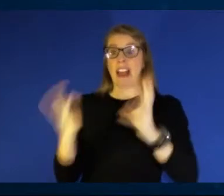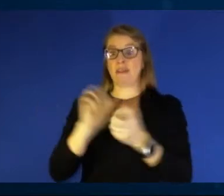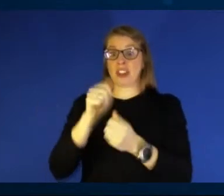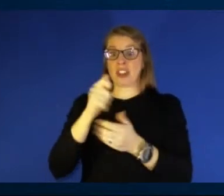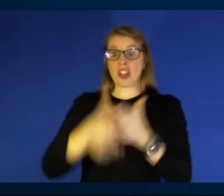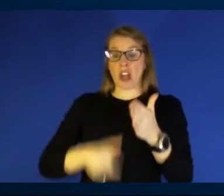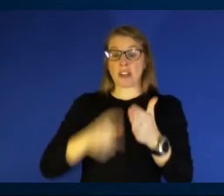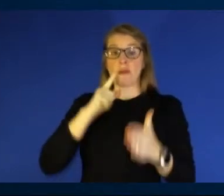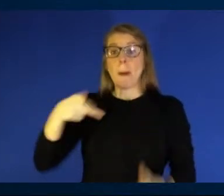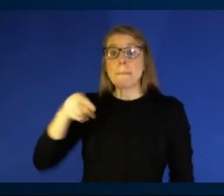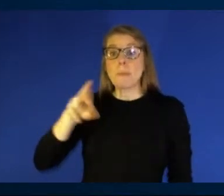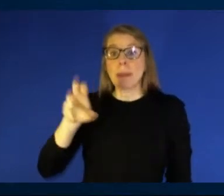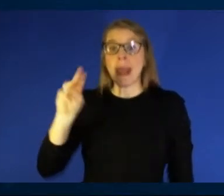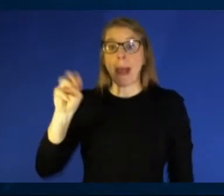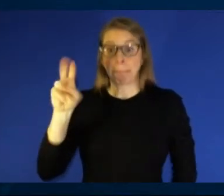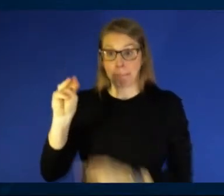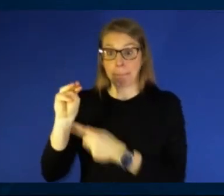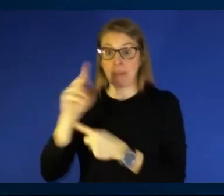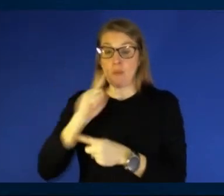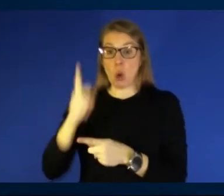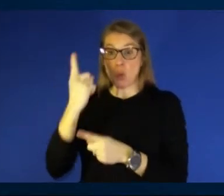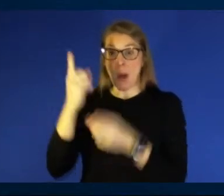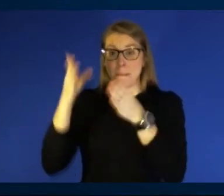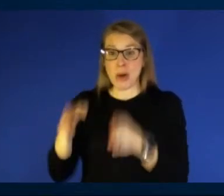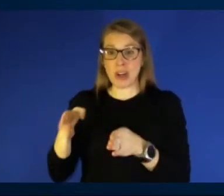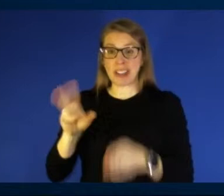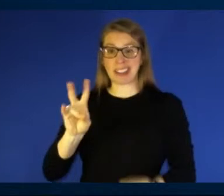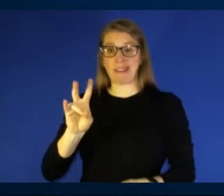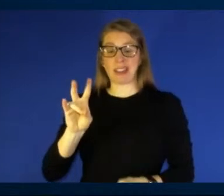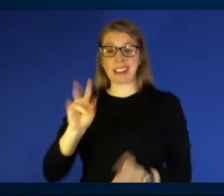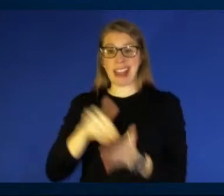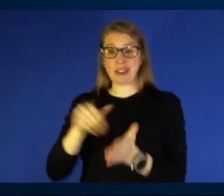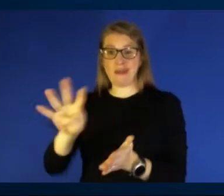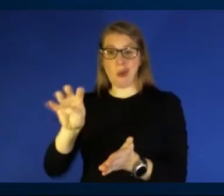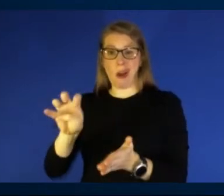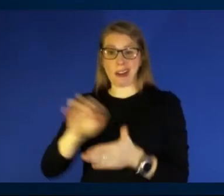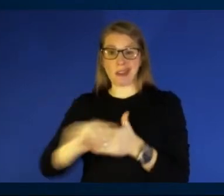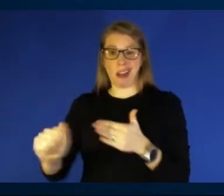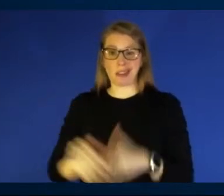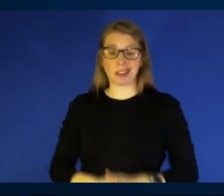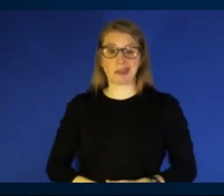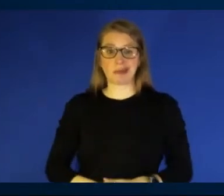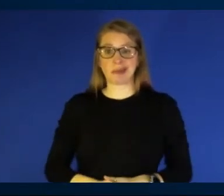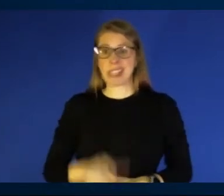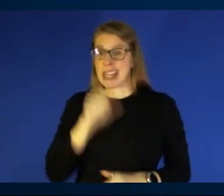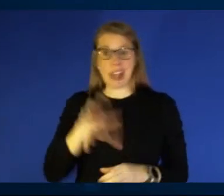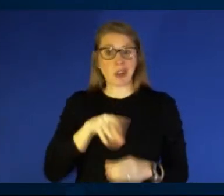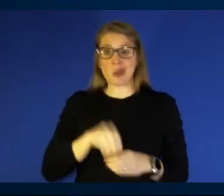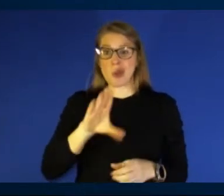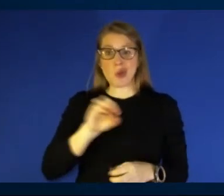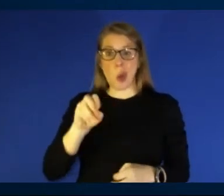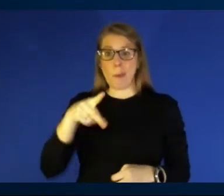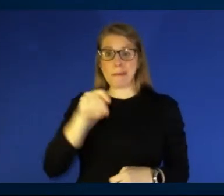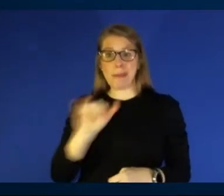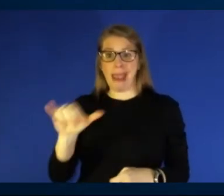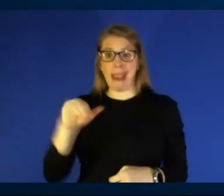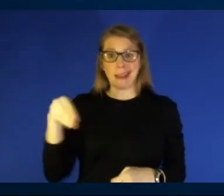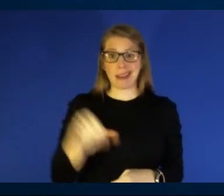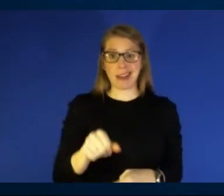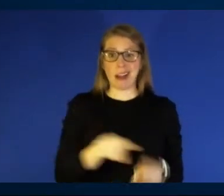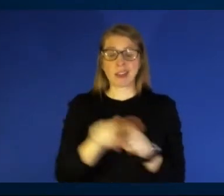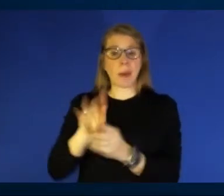alone for a single person, $7,400. That doesn't even include copays and medicine. For families, the